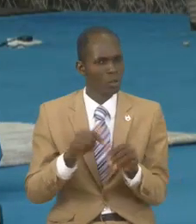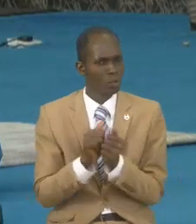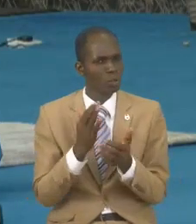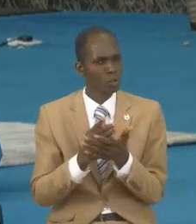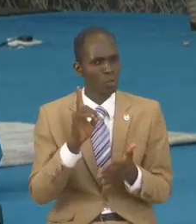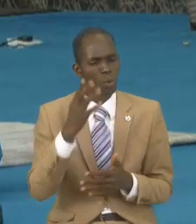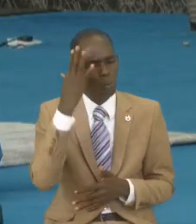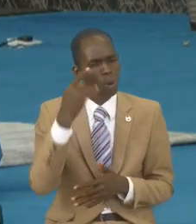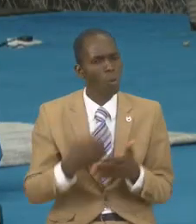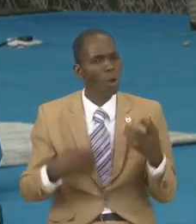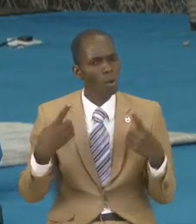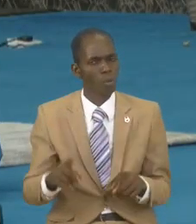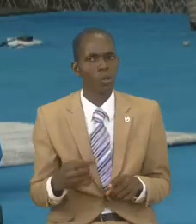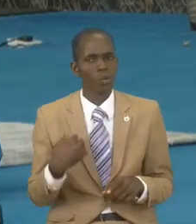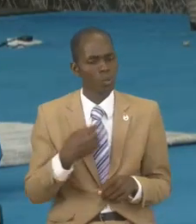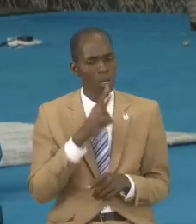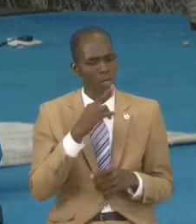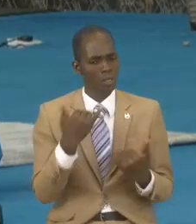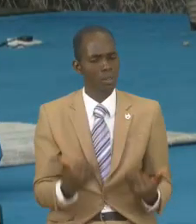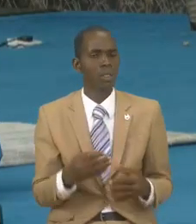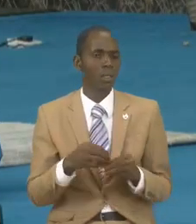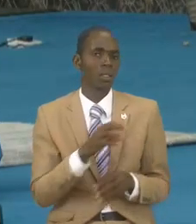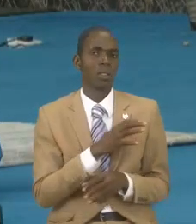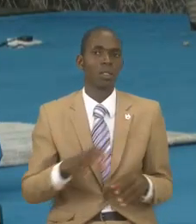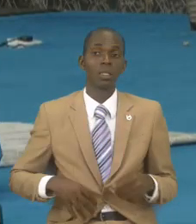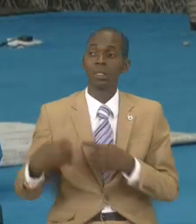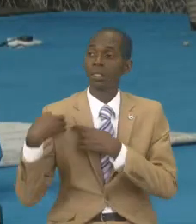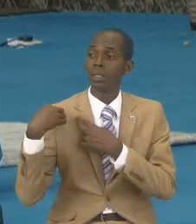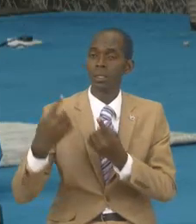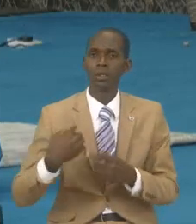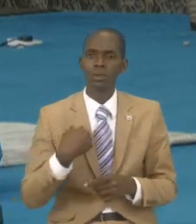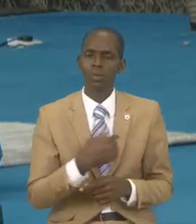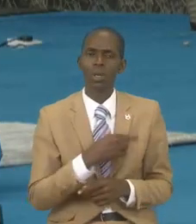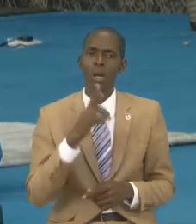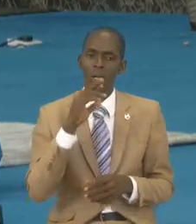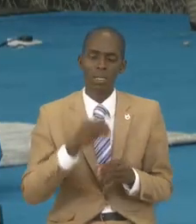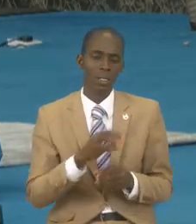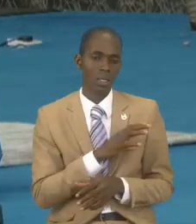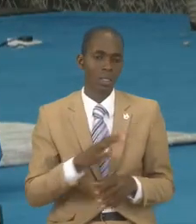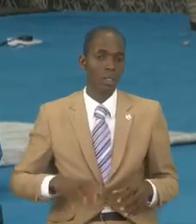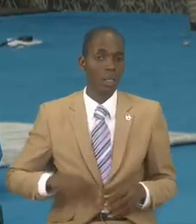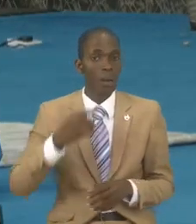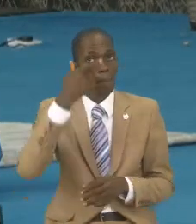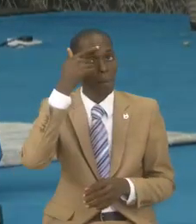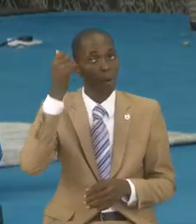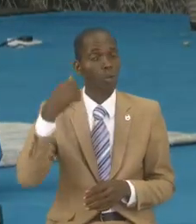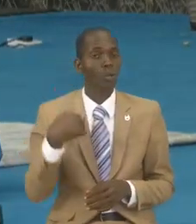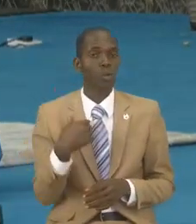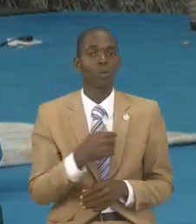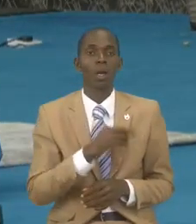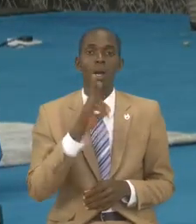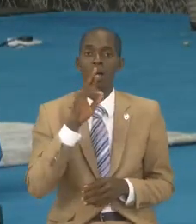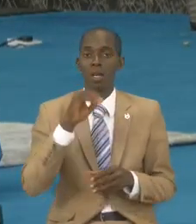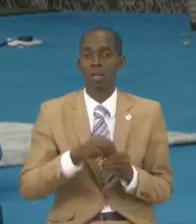If we're in Christ, since we're in Christ, because we're in Christ,